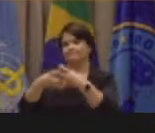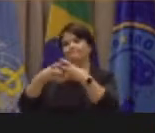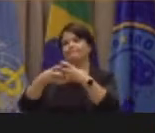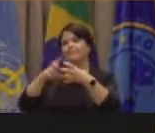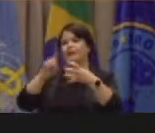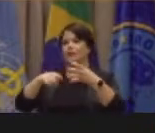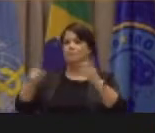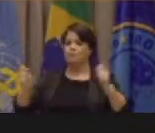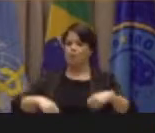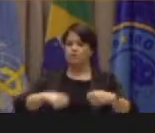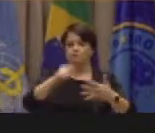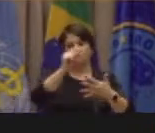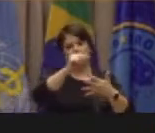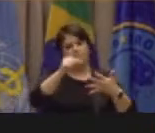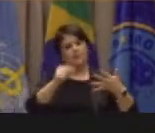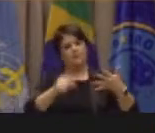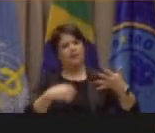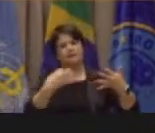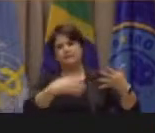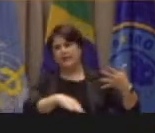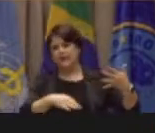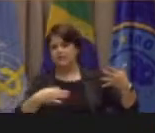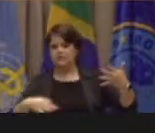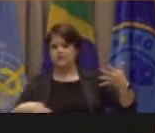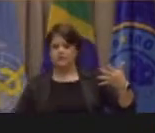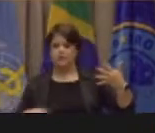and a group of possibilities.